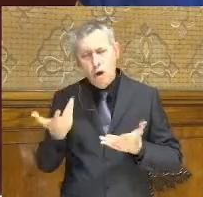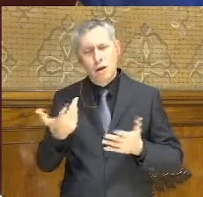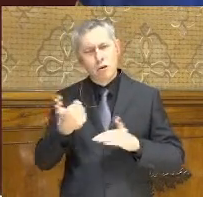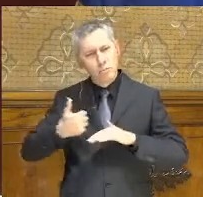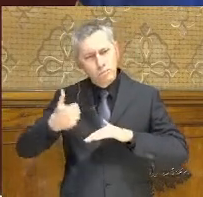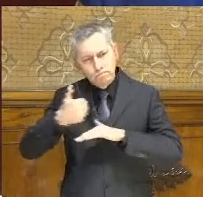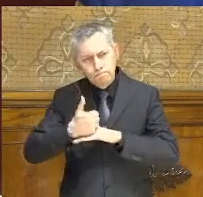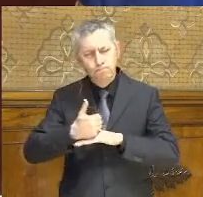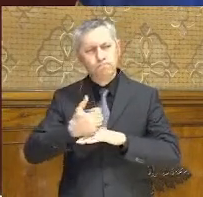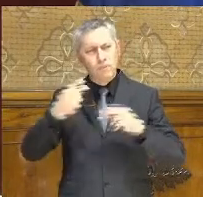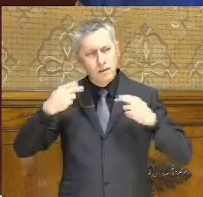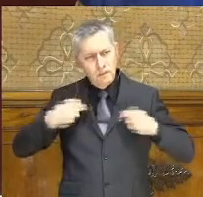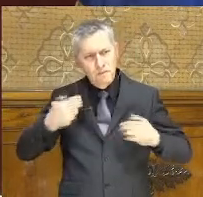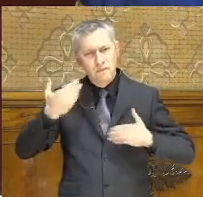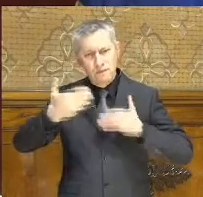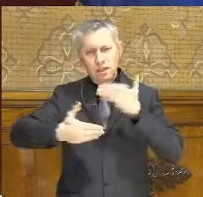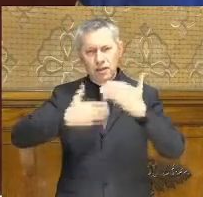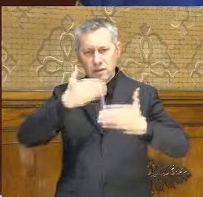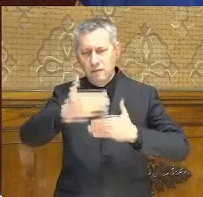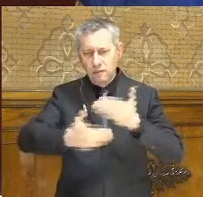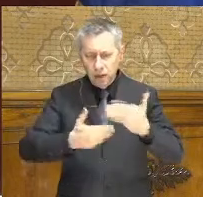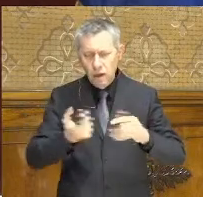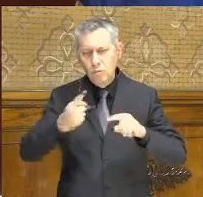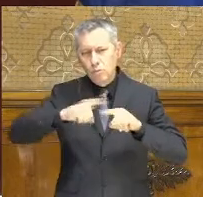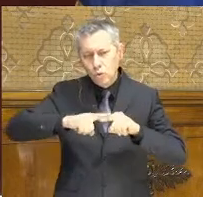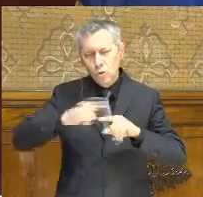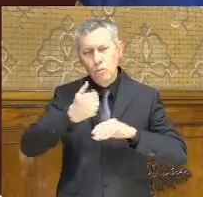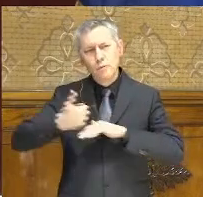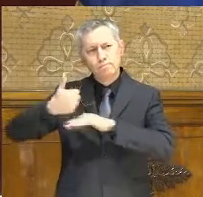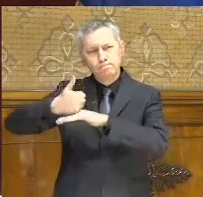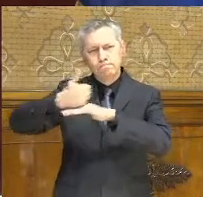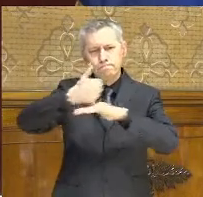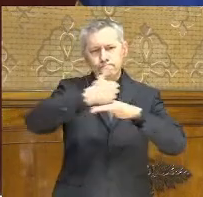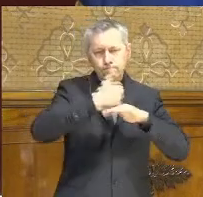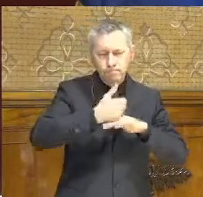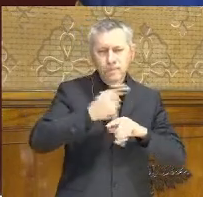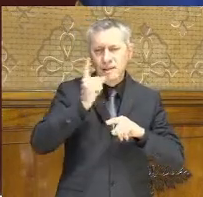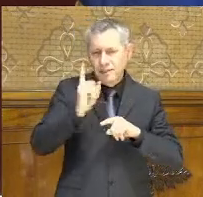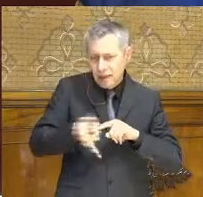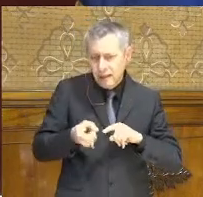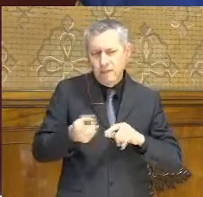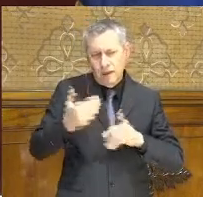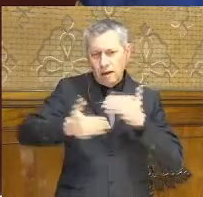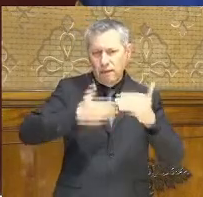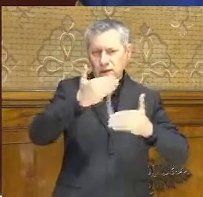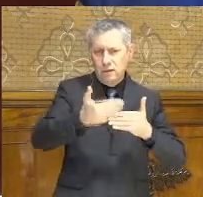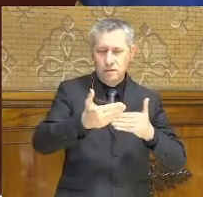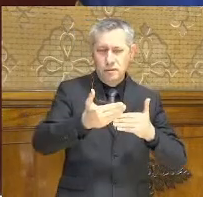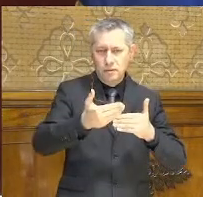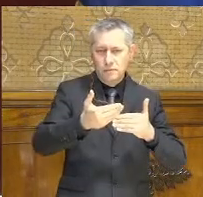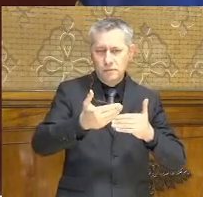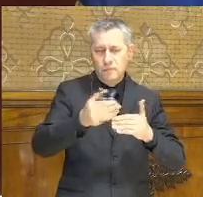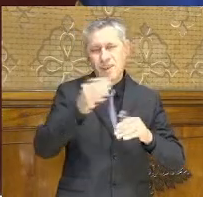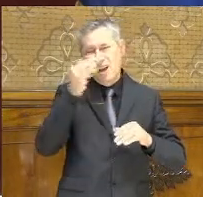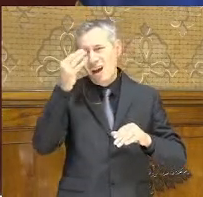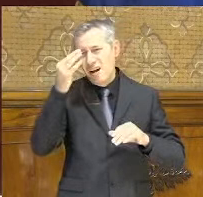sovereignty has to be survived. Sovereignty fails, and the condition of survival starts. So I